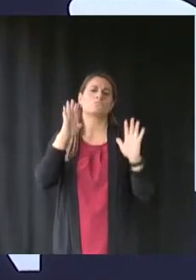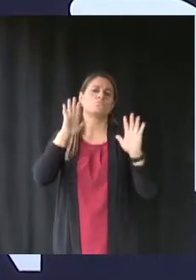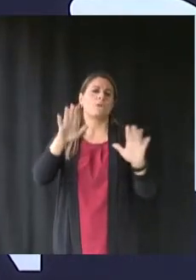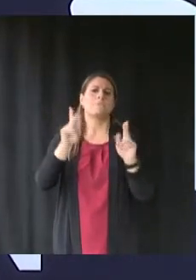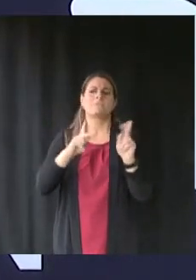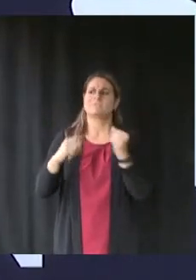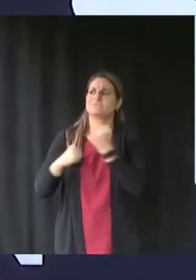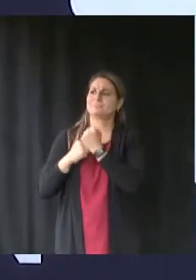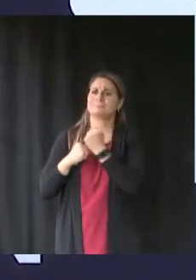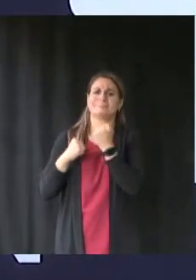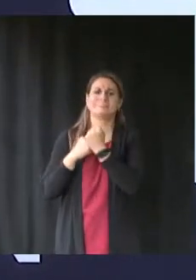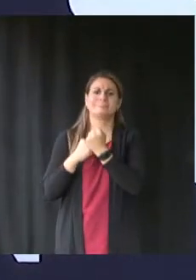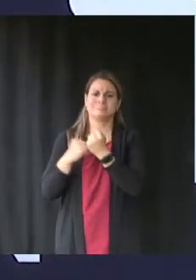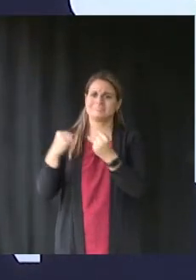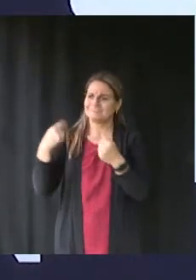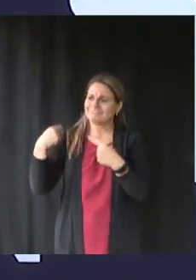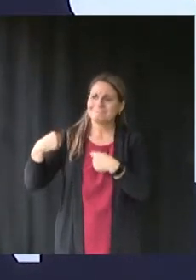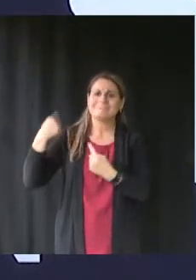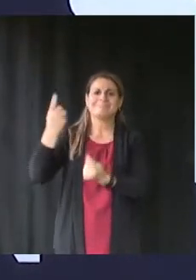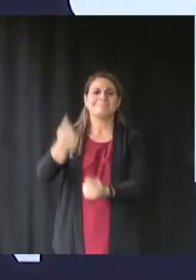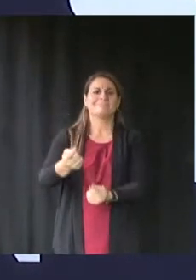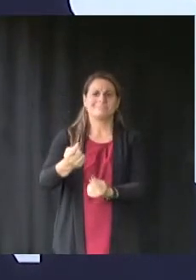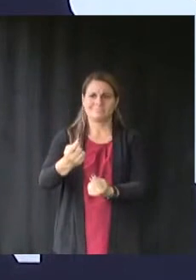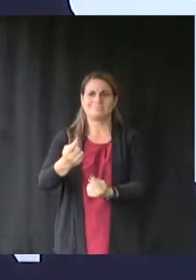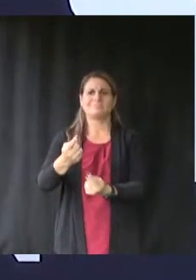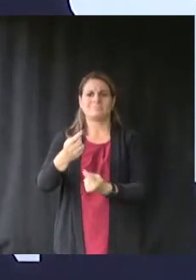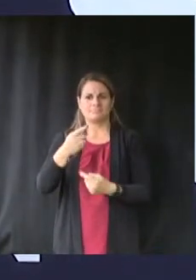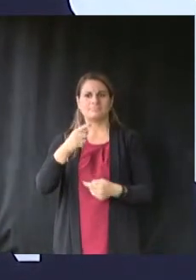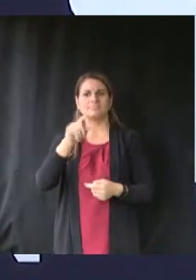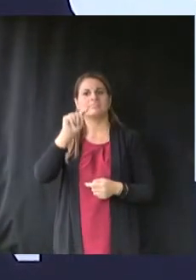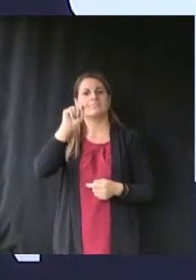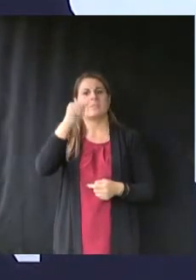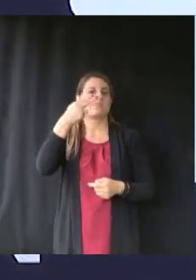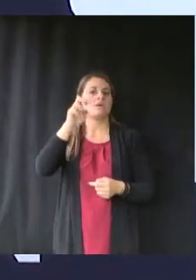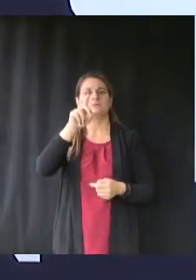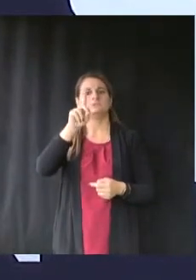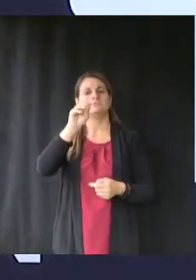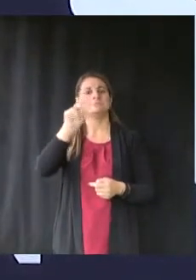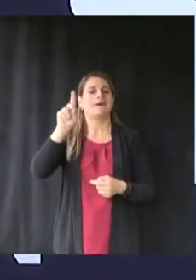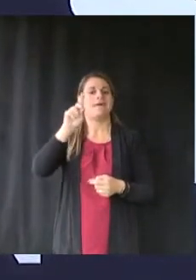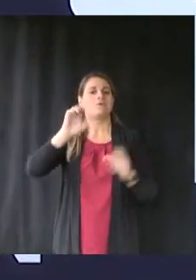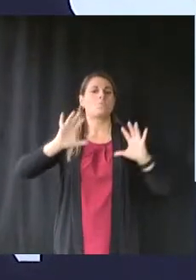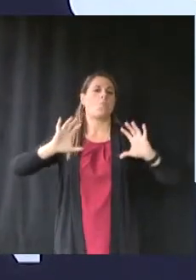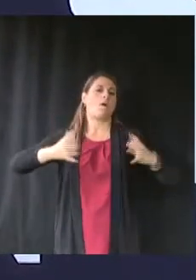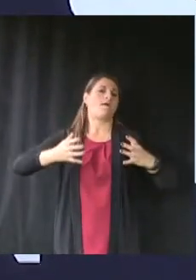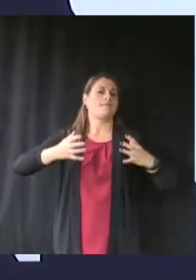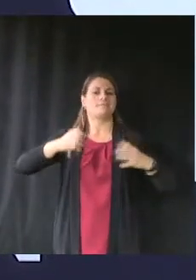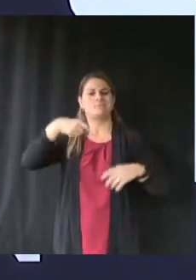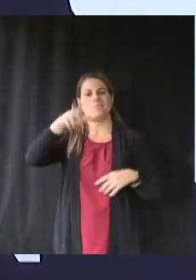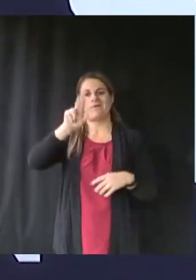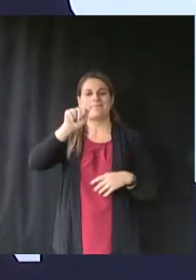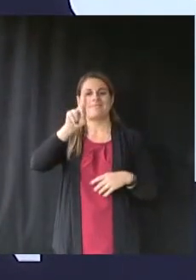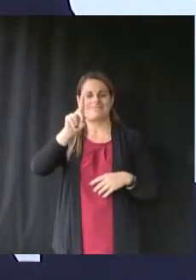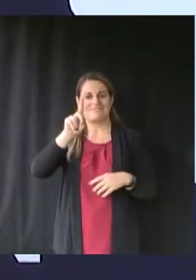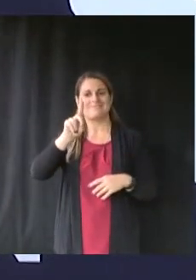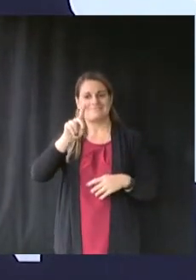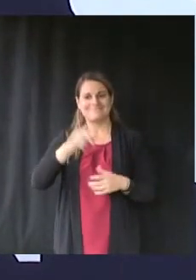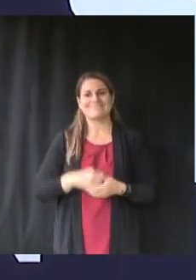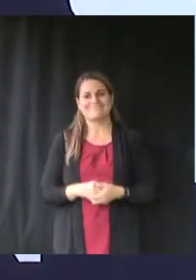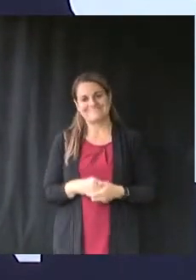those long years. They call themselves the Dodd Squad coming along. A creative name, I might add. I don't know where they got that title